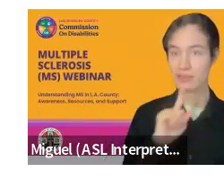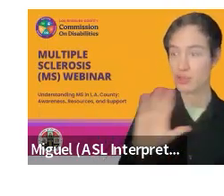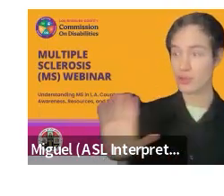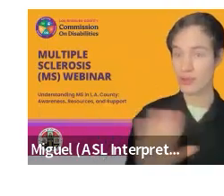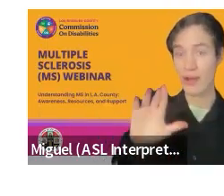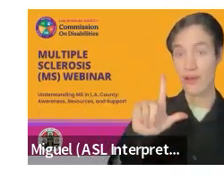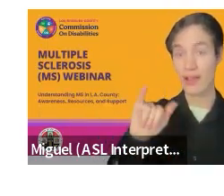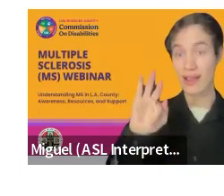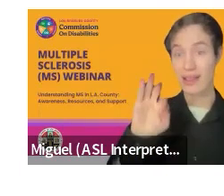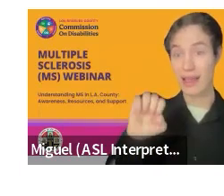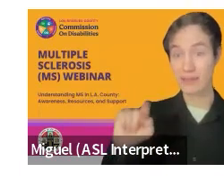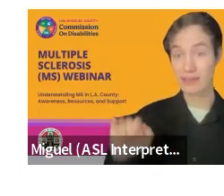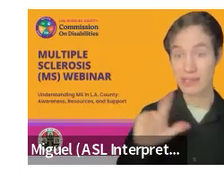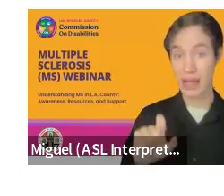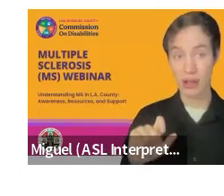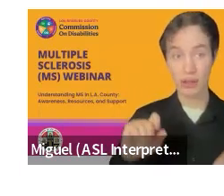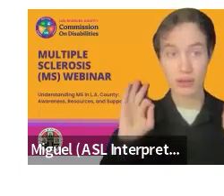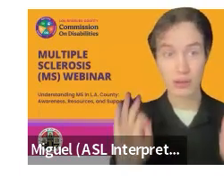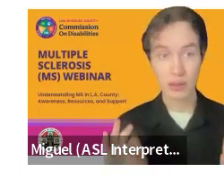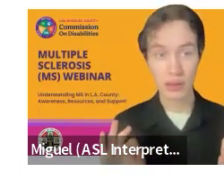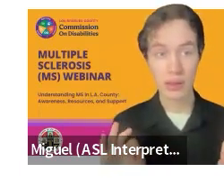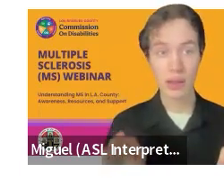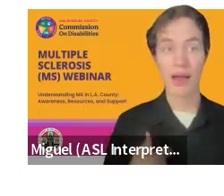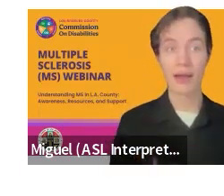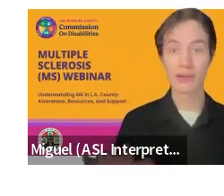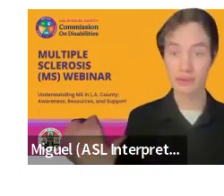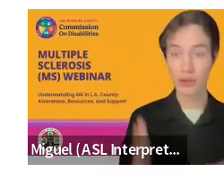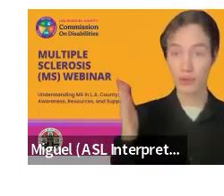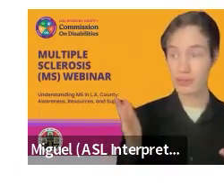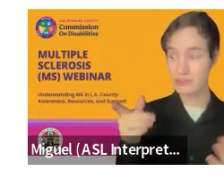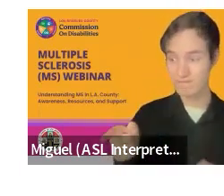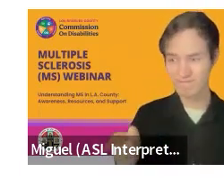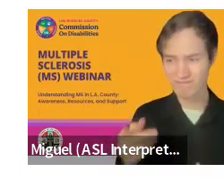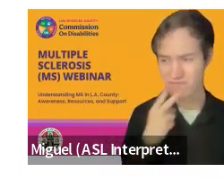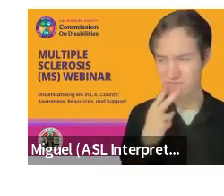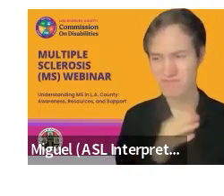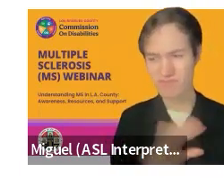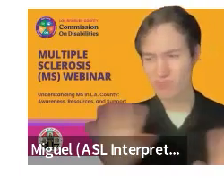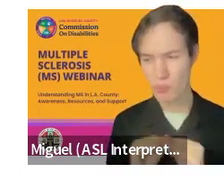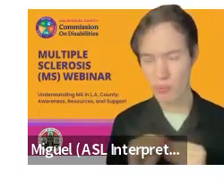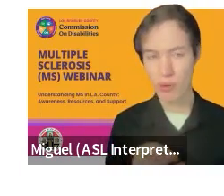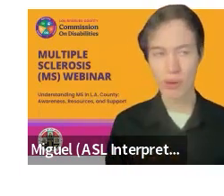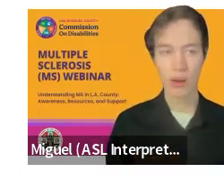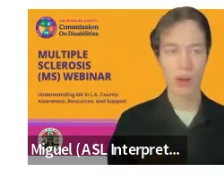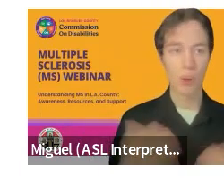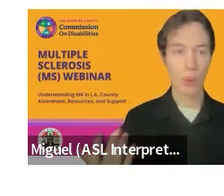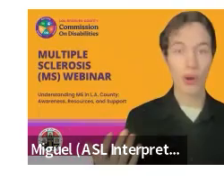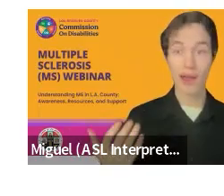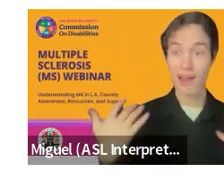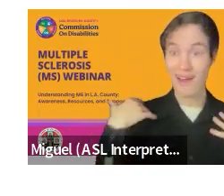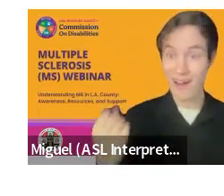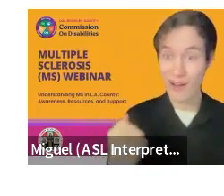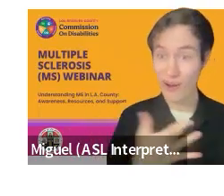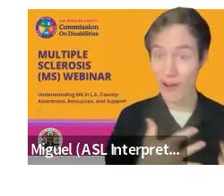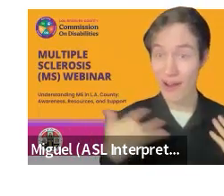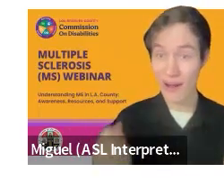smoking cessation since smoking is associated with worse prognosis. I encourage a heart-healthy diet. Mediterranean